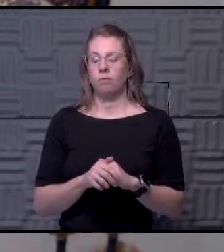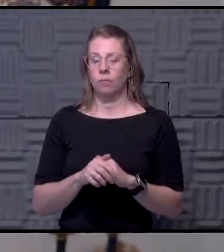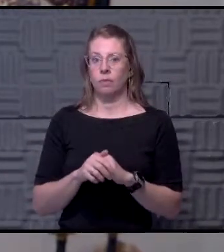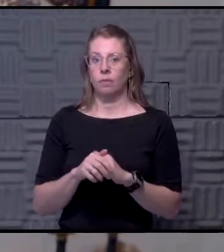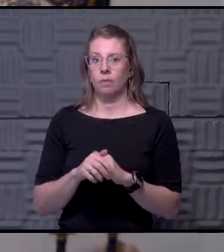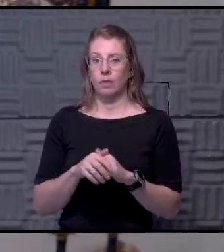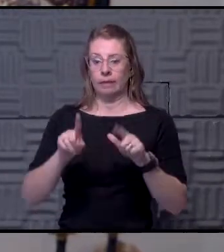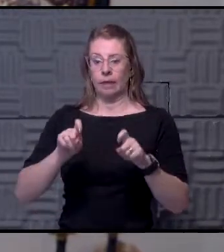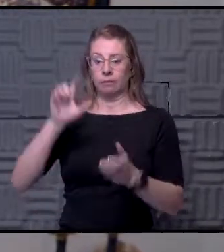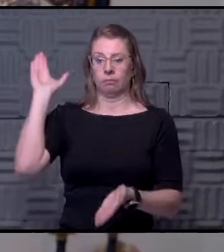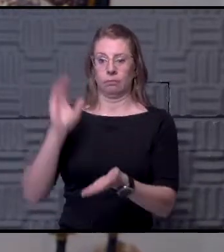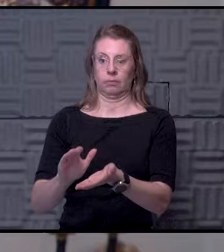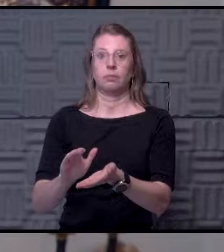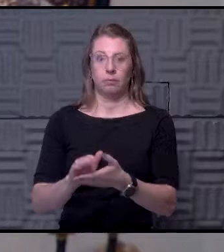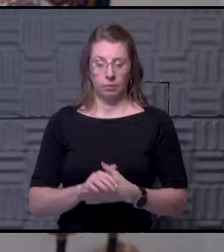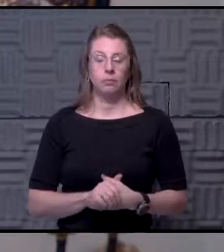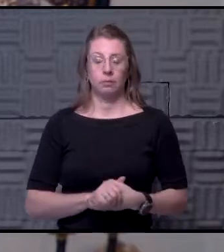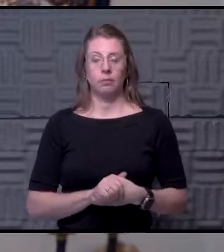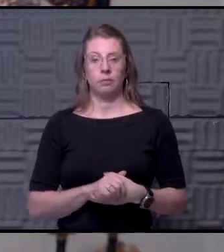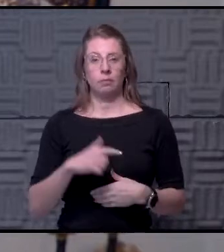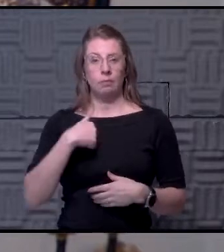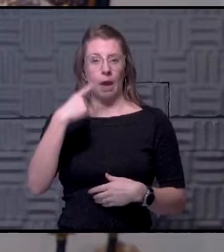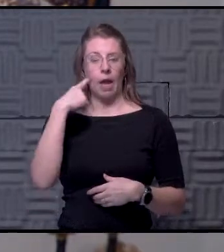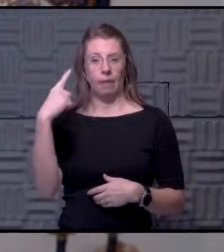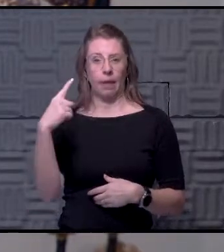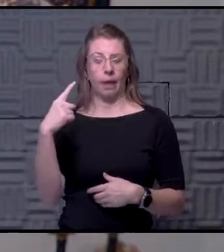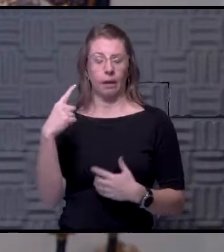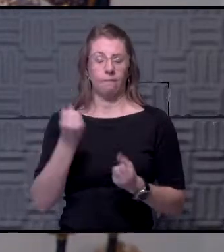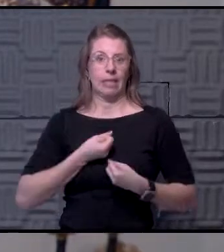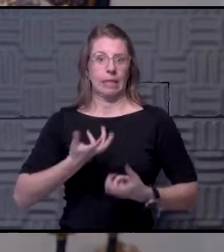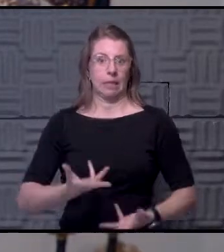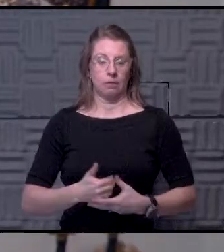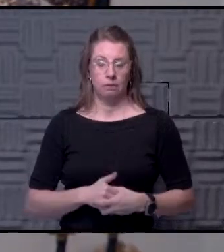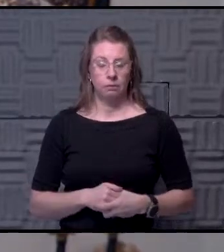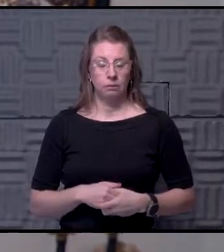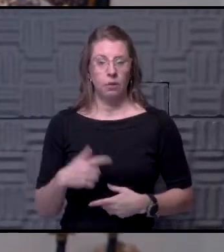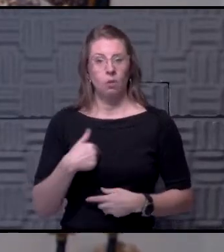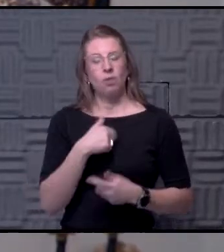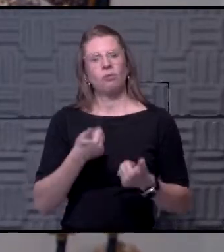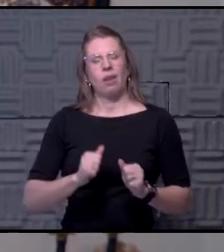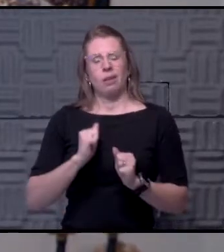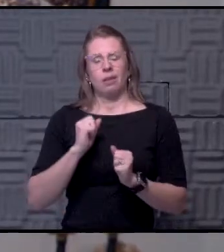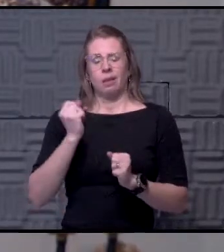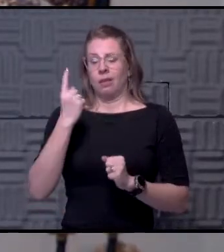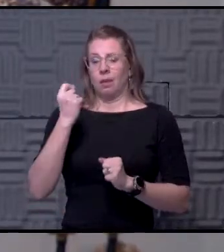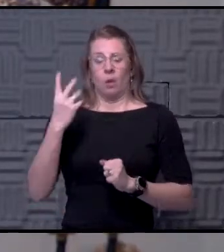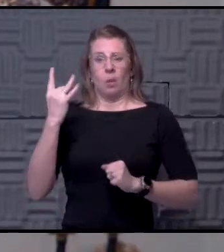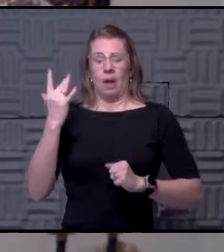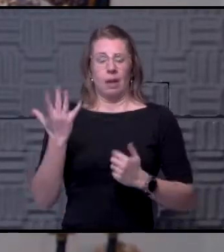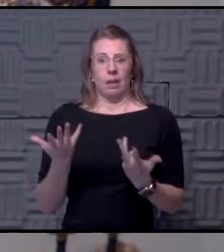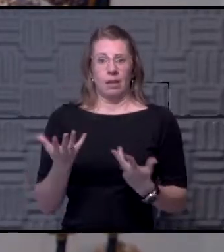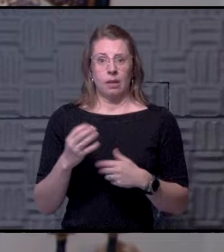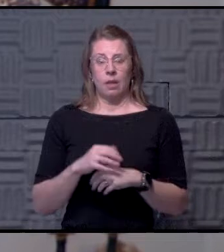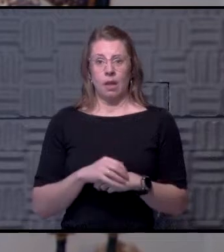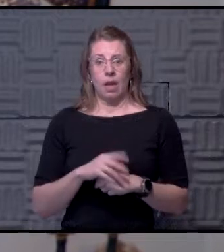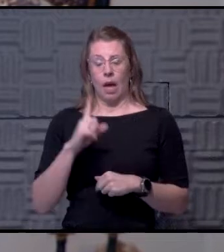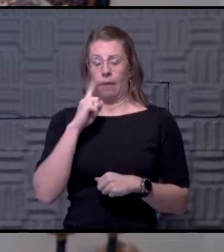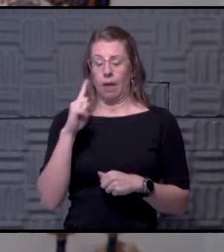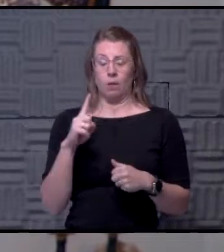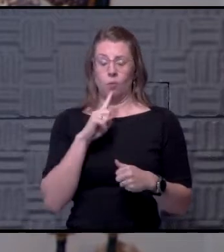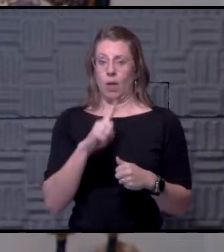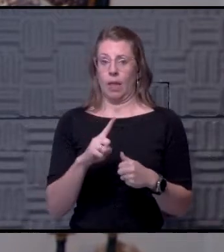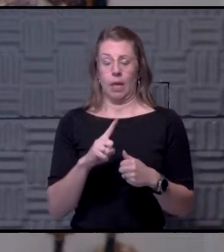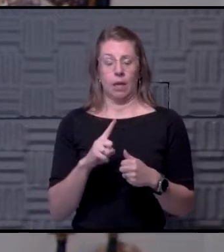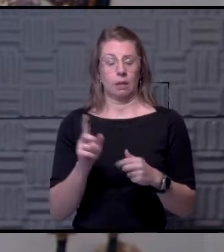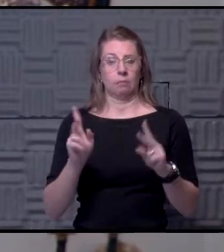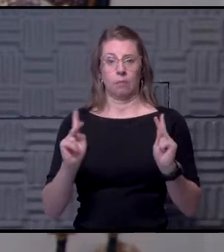is. And I think it is fatigue. We've been trying to understand why. I think number one is fatigue.